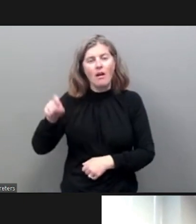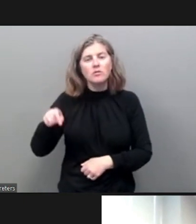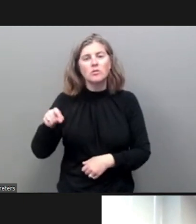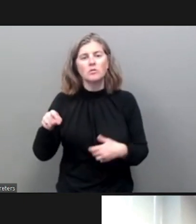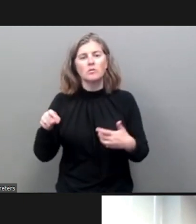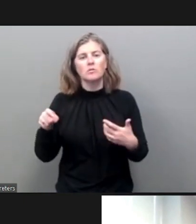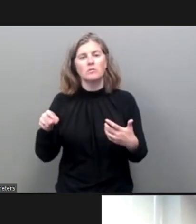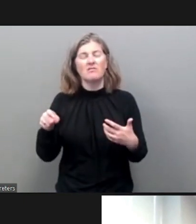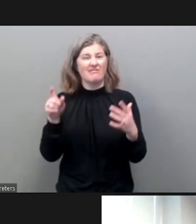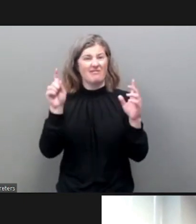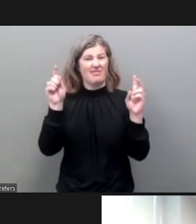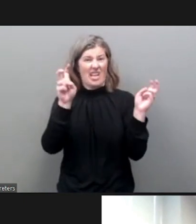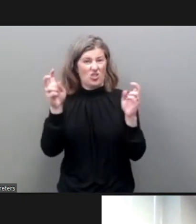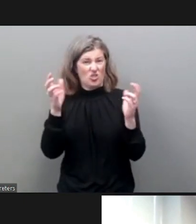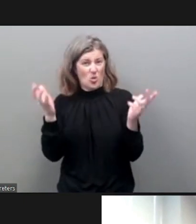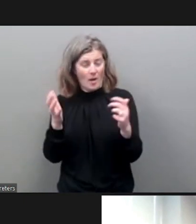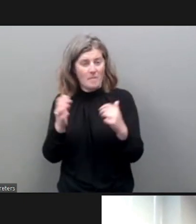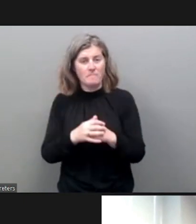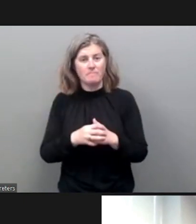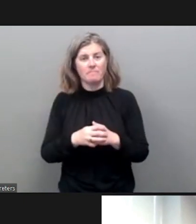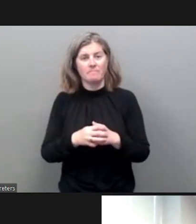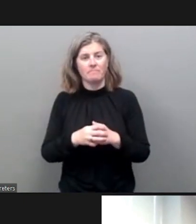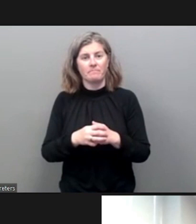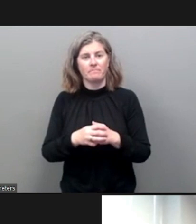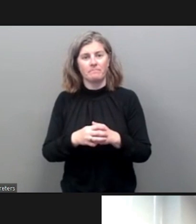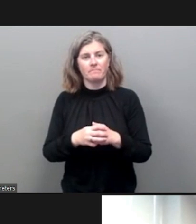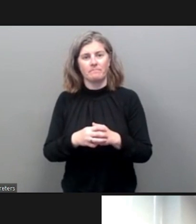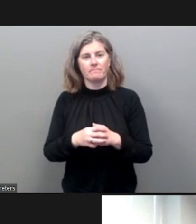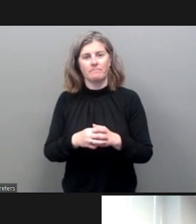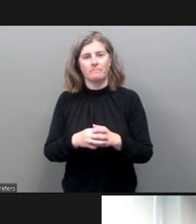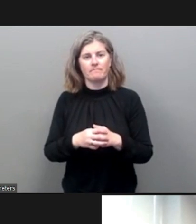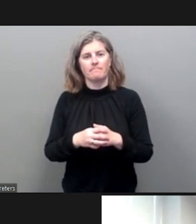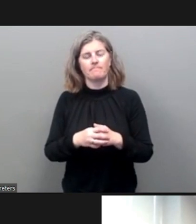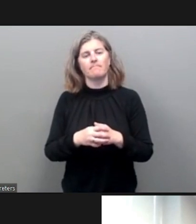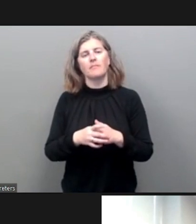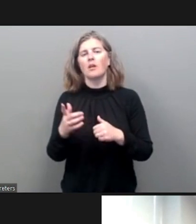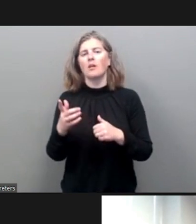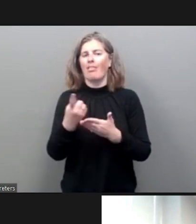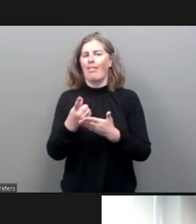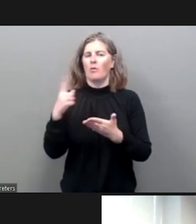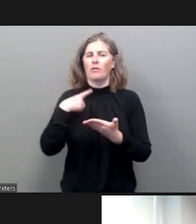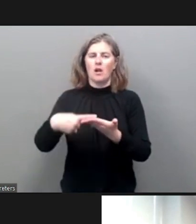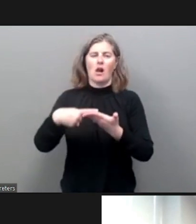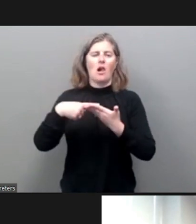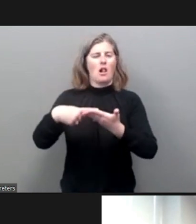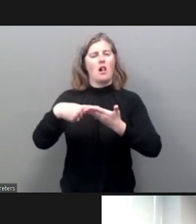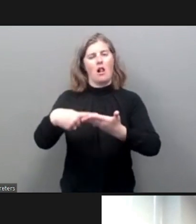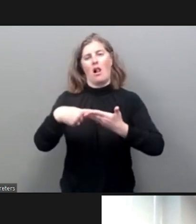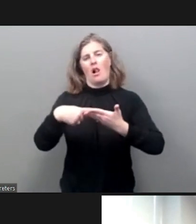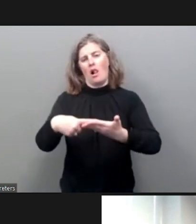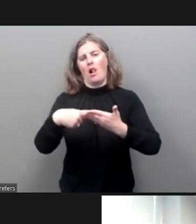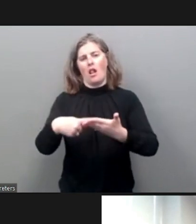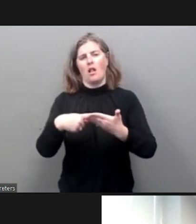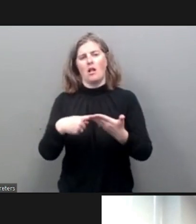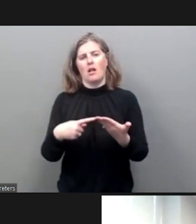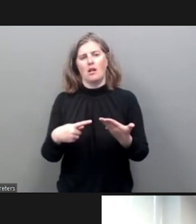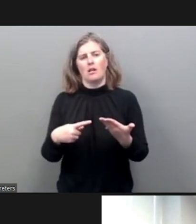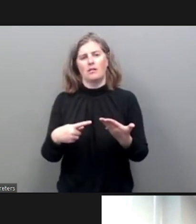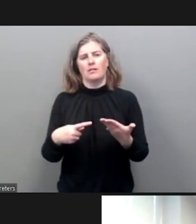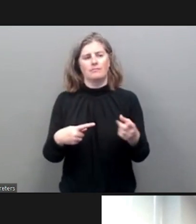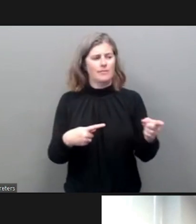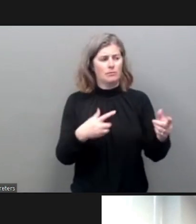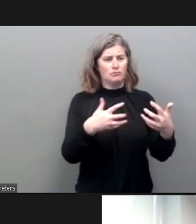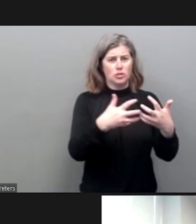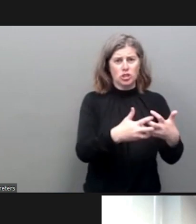the issue here is that, we had a long discussion about this last week. It's not like we don't have a ventilator. It's